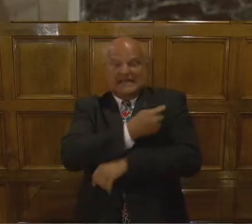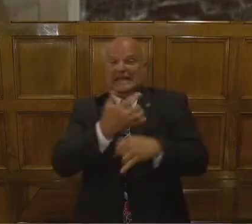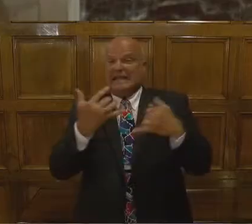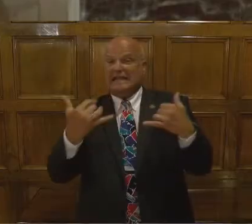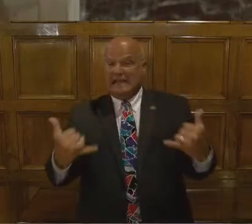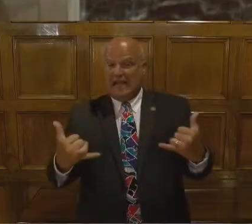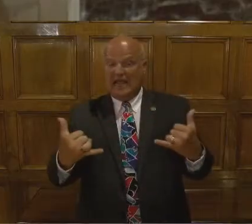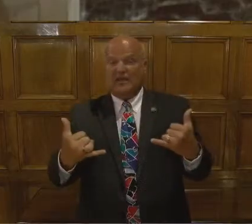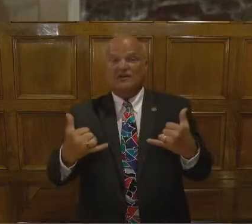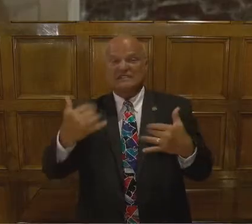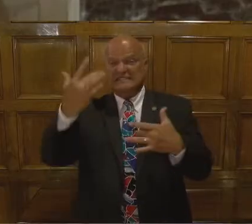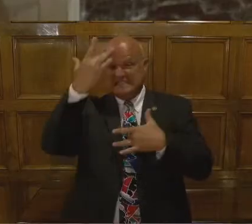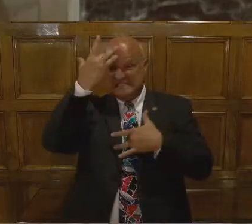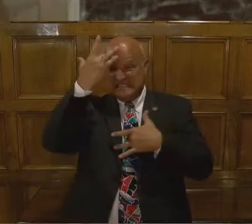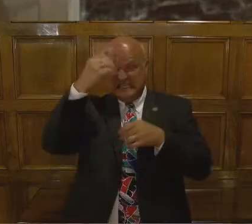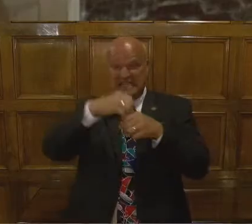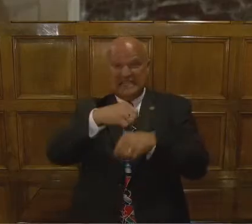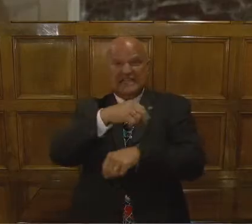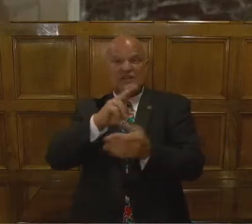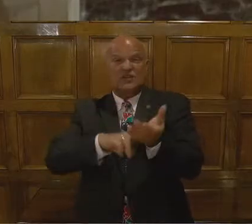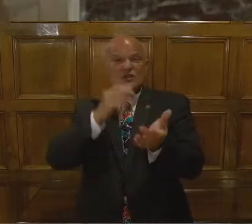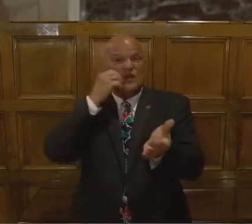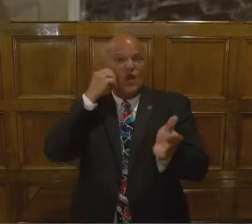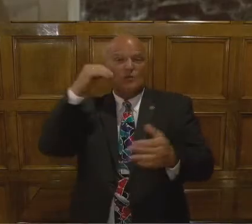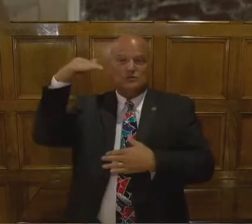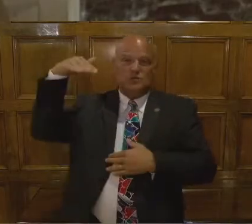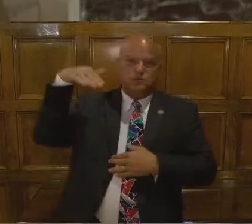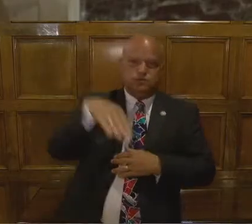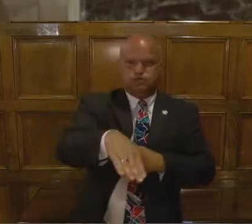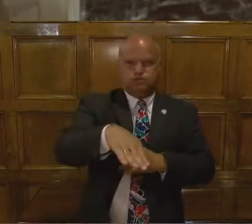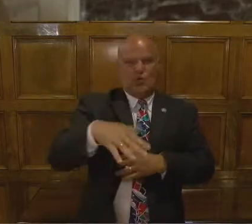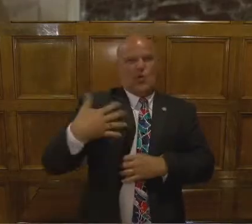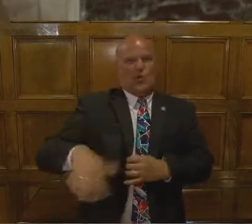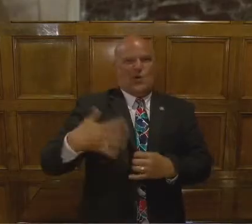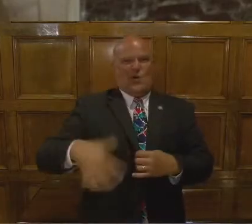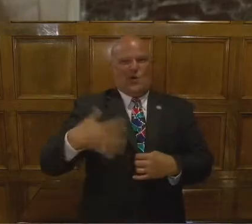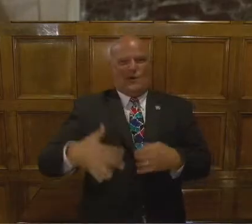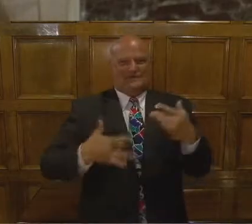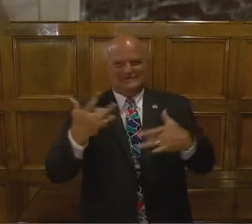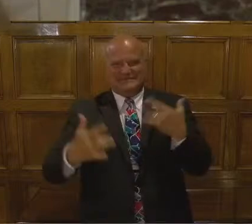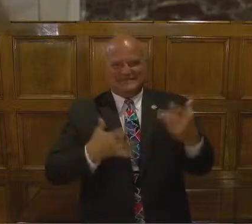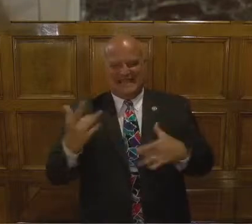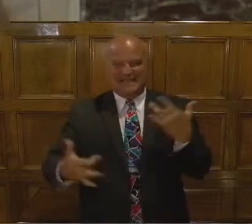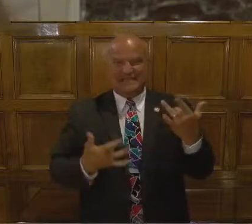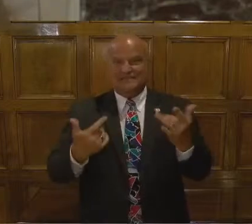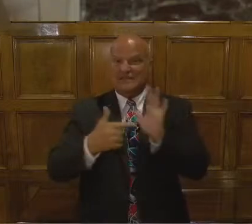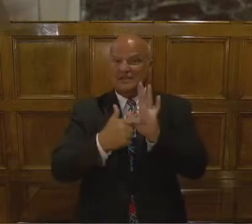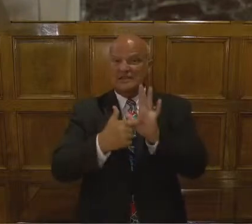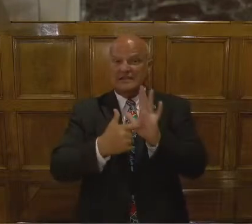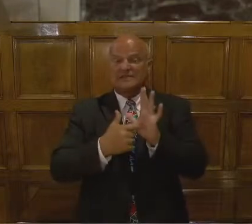these facilities. This is a great success story. A couple of illustrations of this: